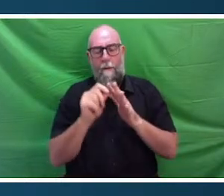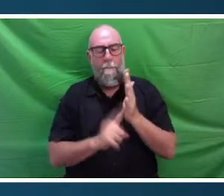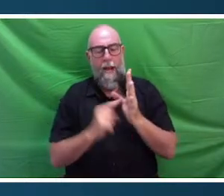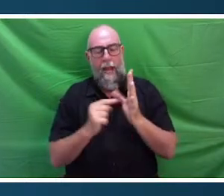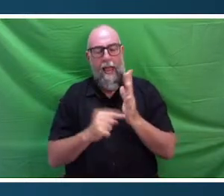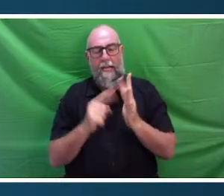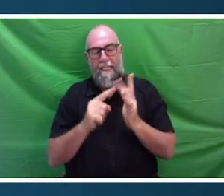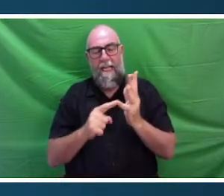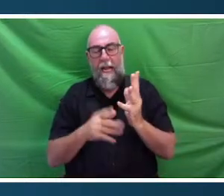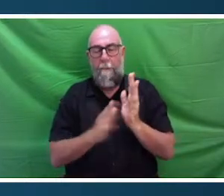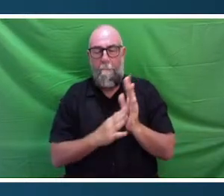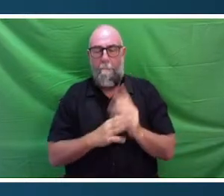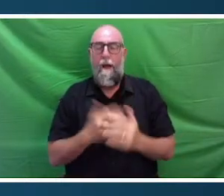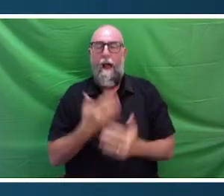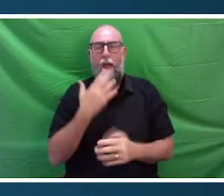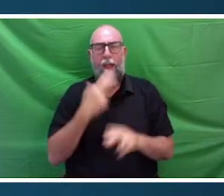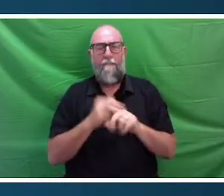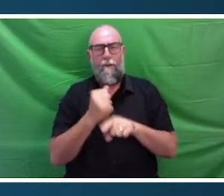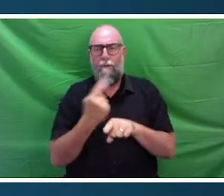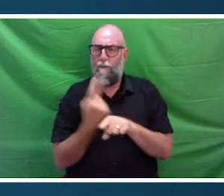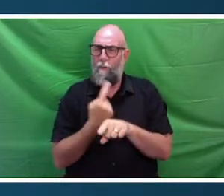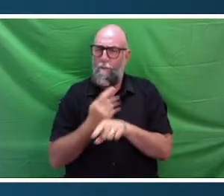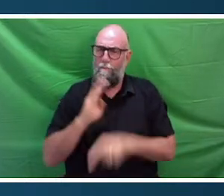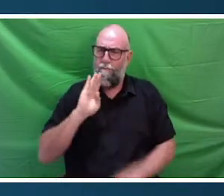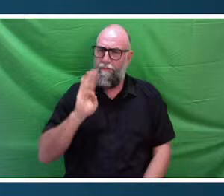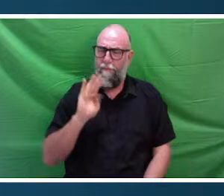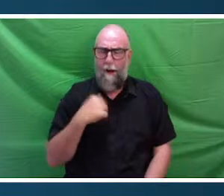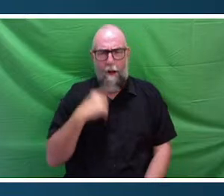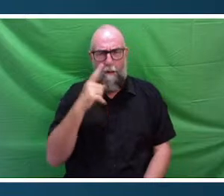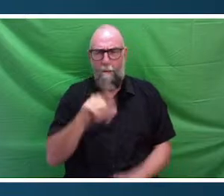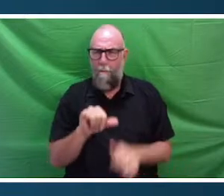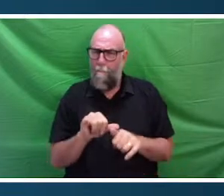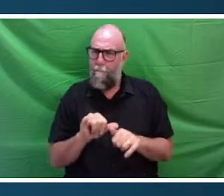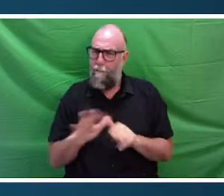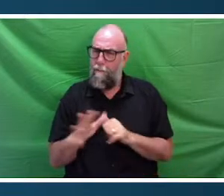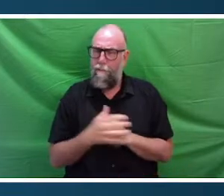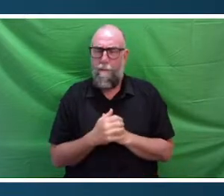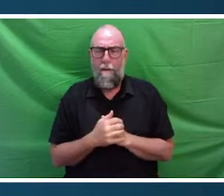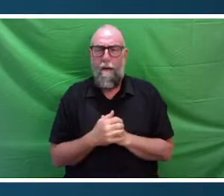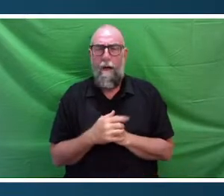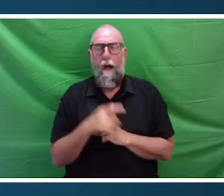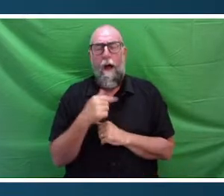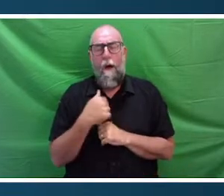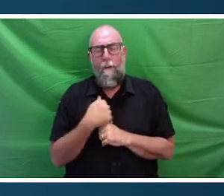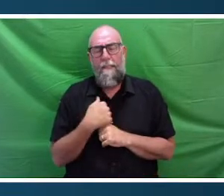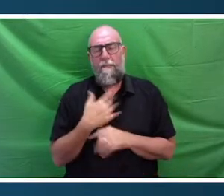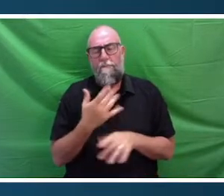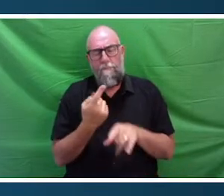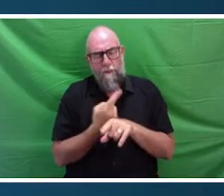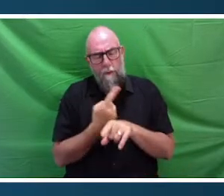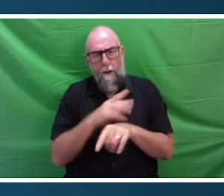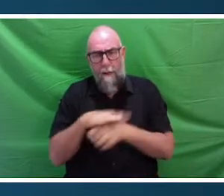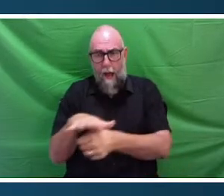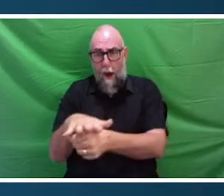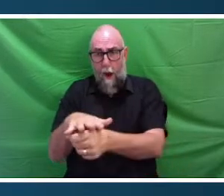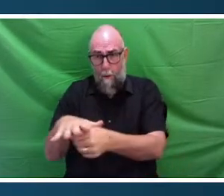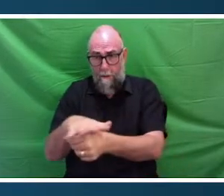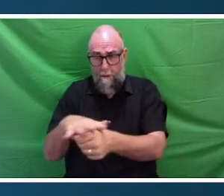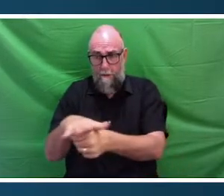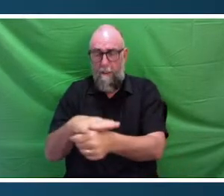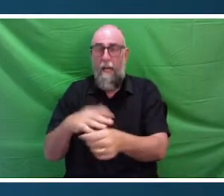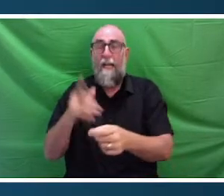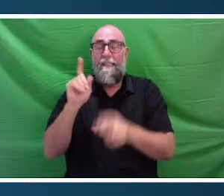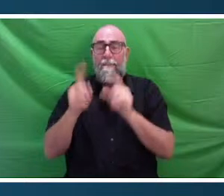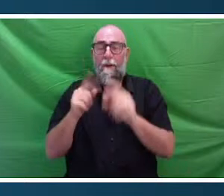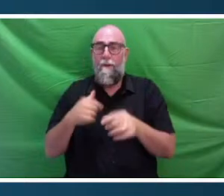terrific. In some localisation contexts, some of the issues we seek to address may not be welcomed in the local context,